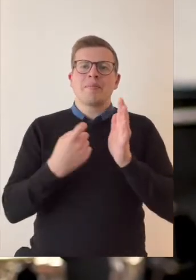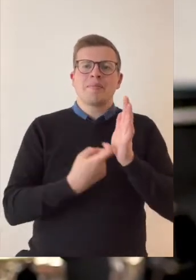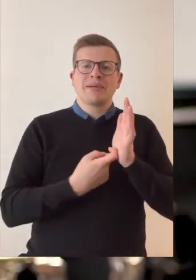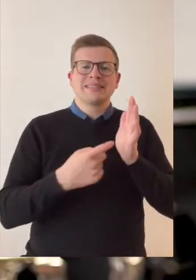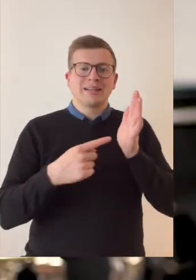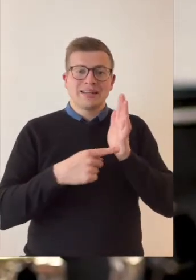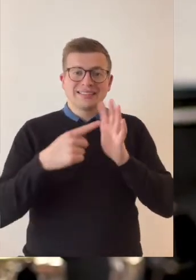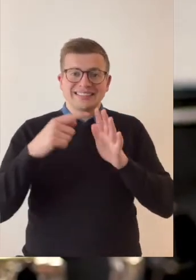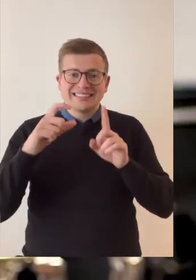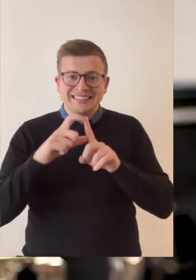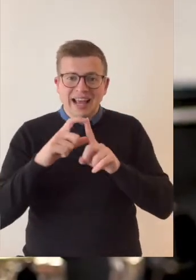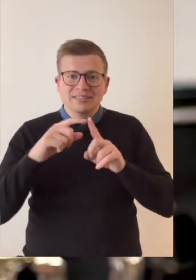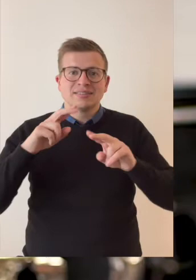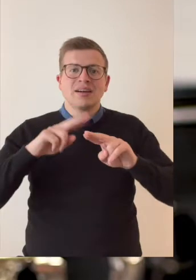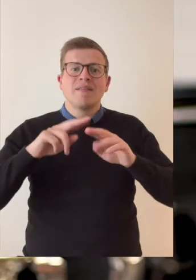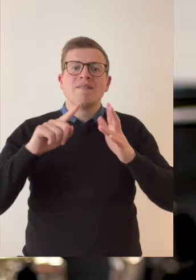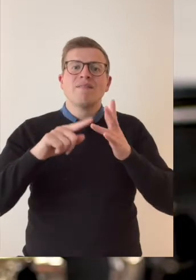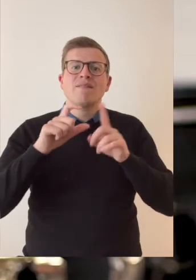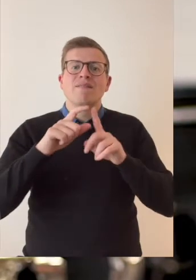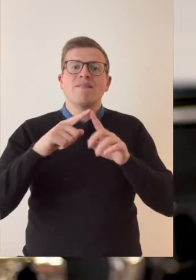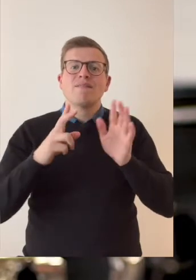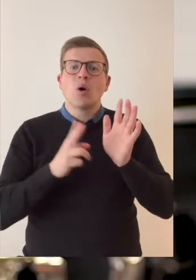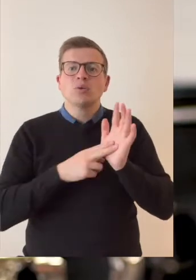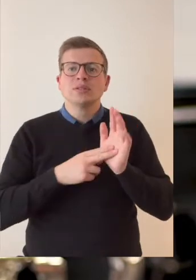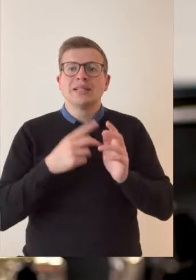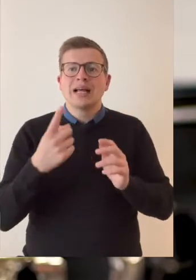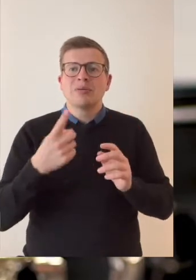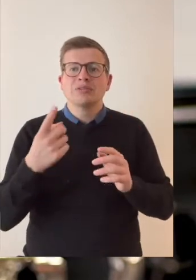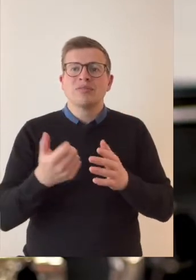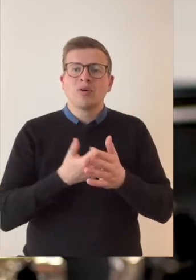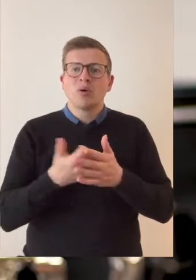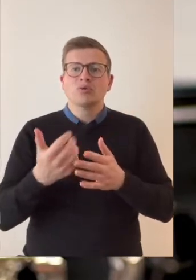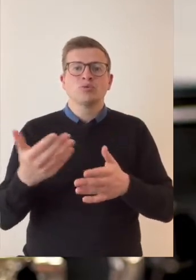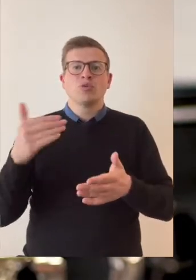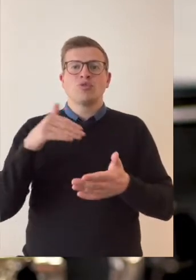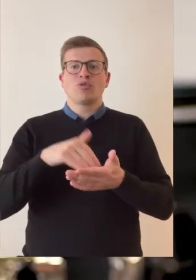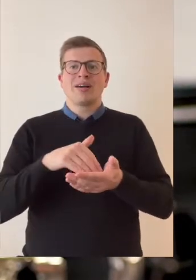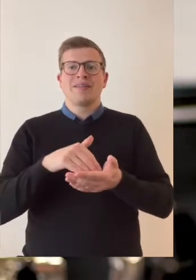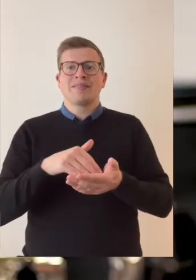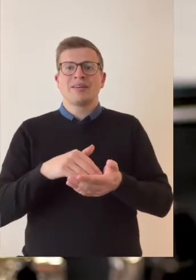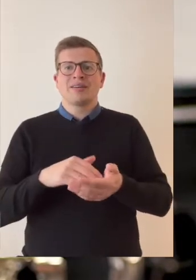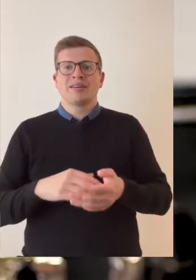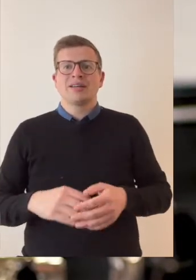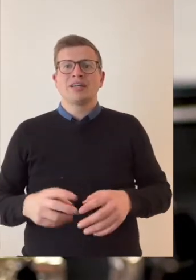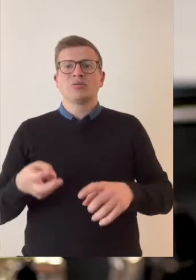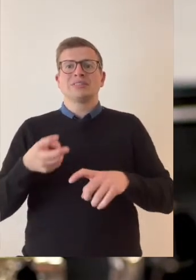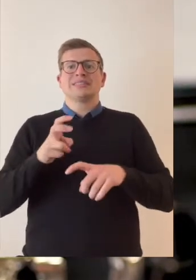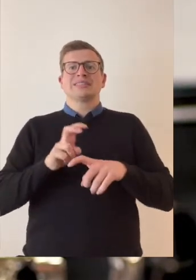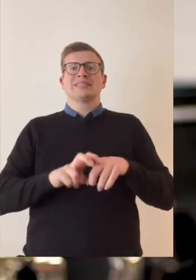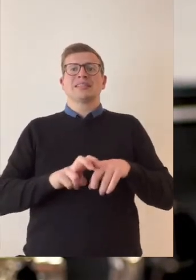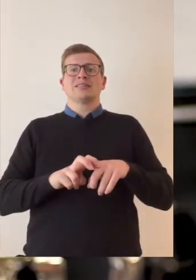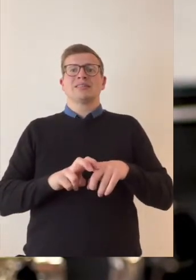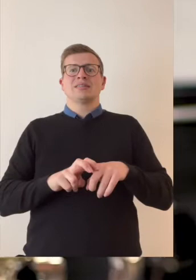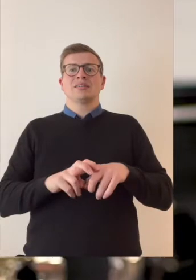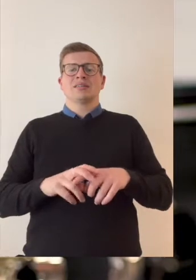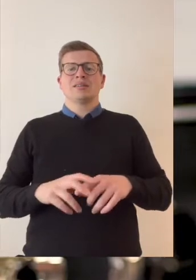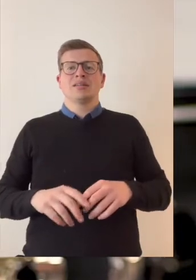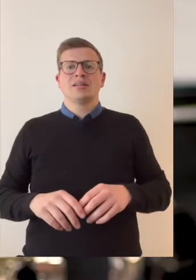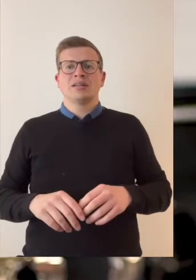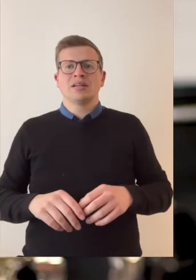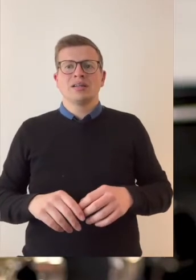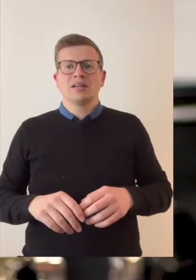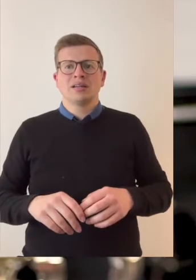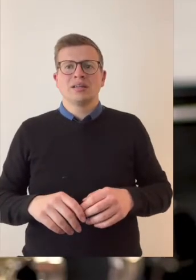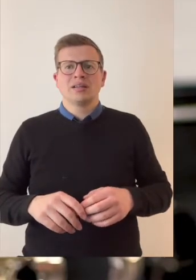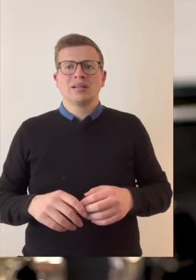Mr. Ted Foden was, always used to turn up, used to be sitting there, lovely, he had a Studebaker. He